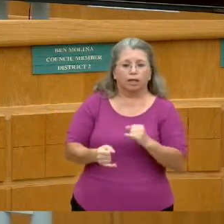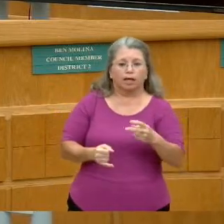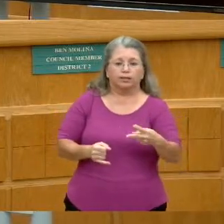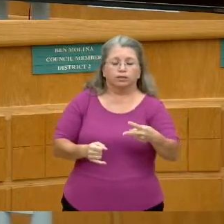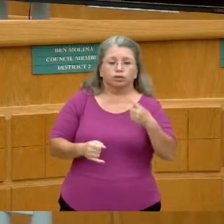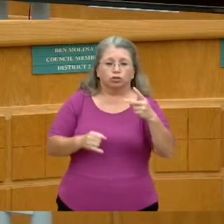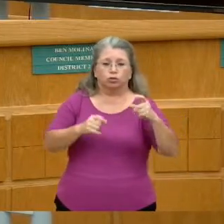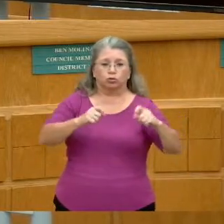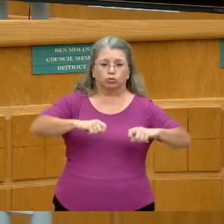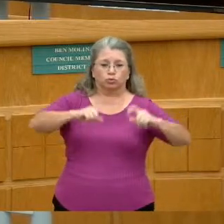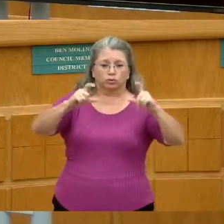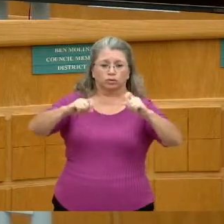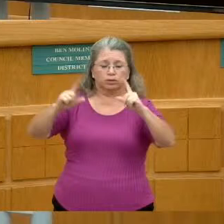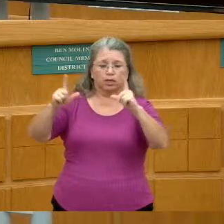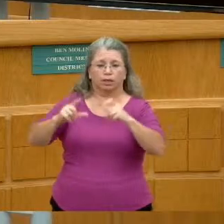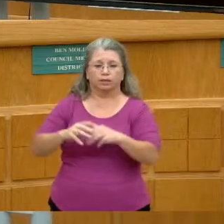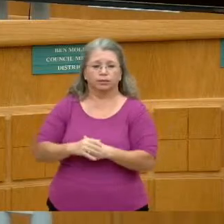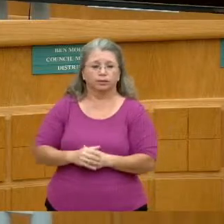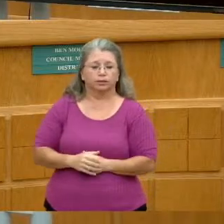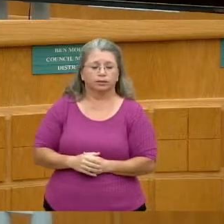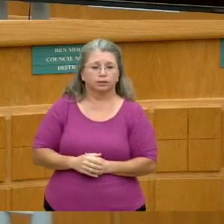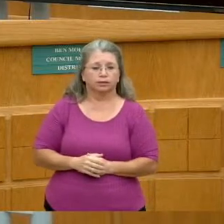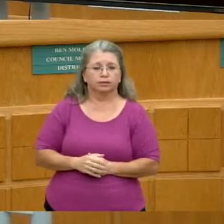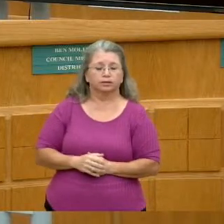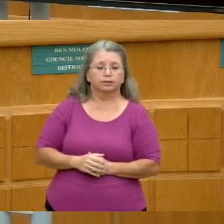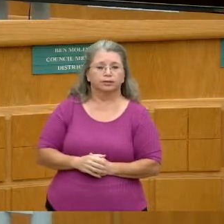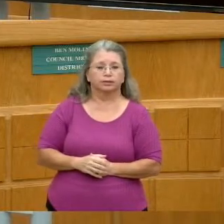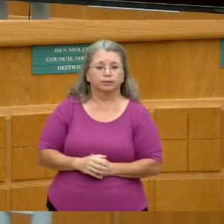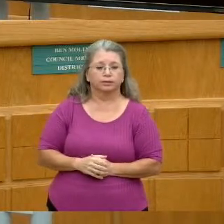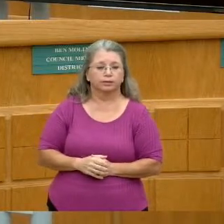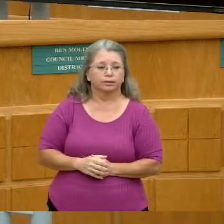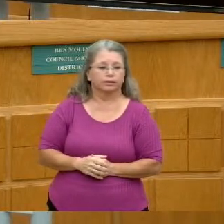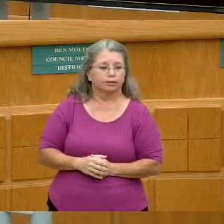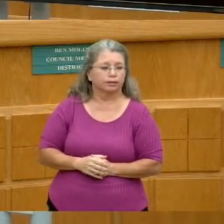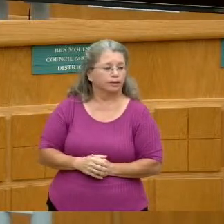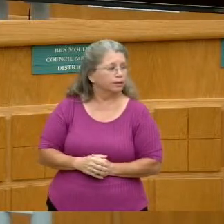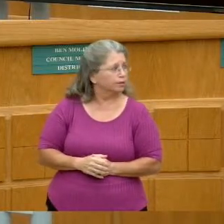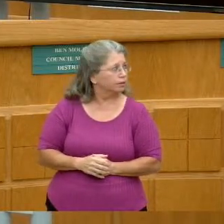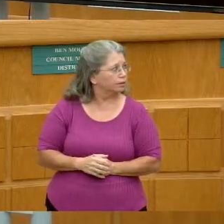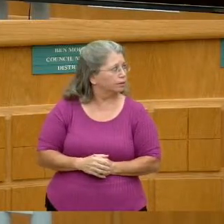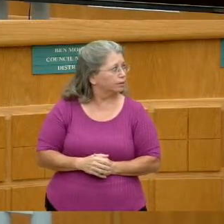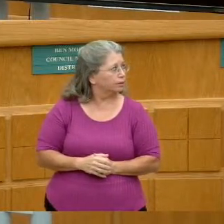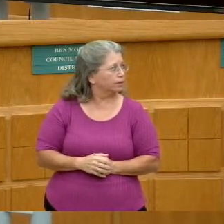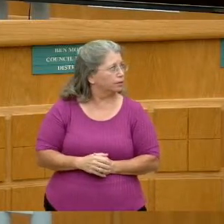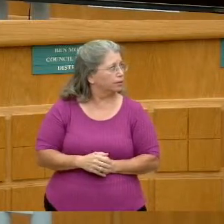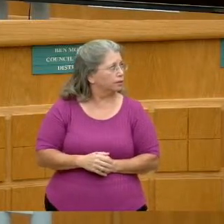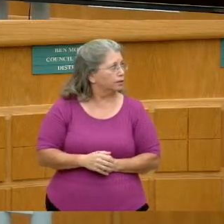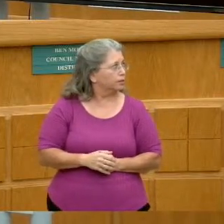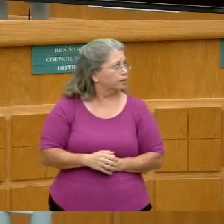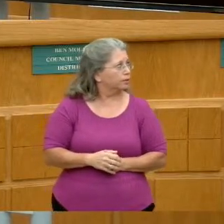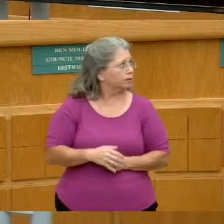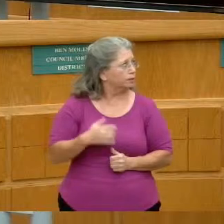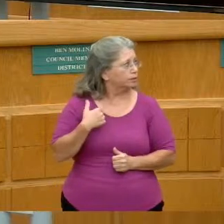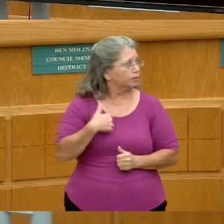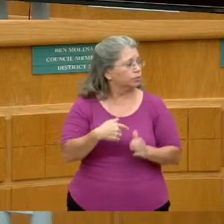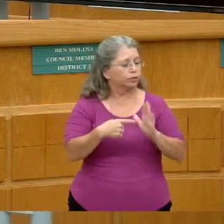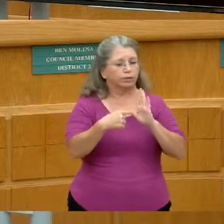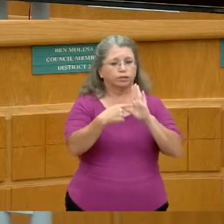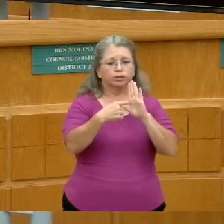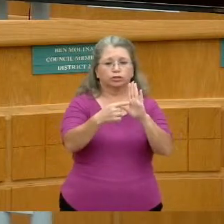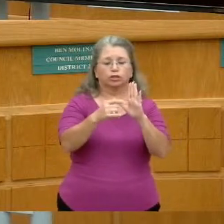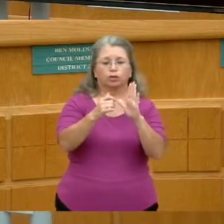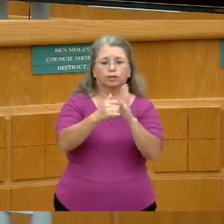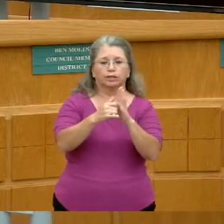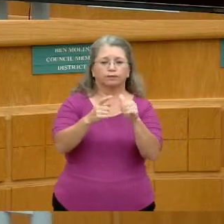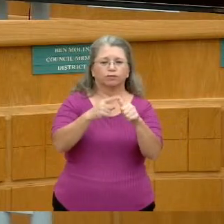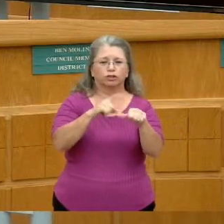slides. At least I'm going to leave you on the data front. We showed these two slides for the first time, or these two graphs for the first time